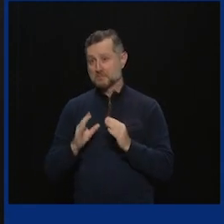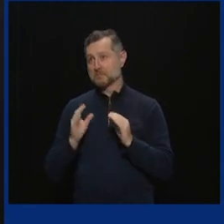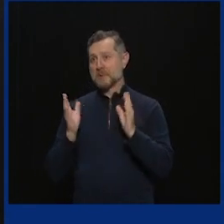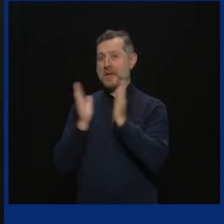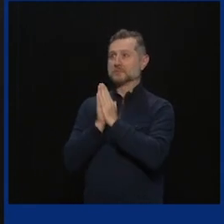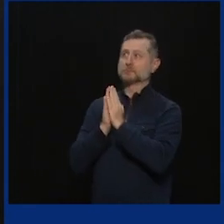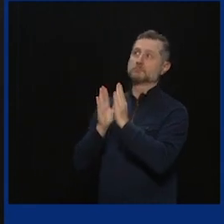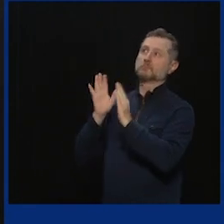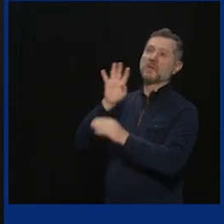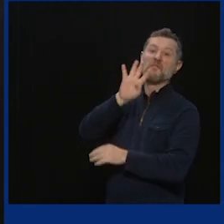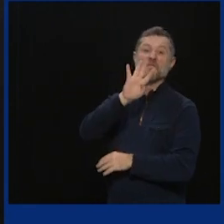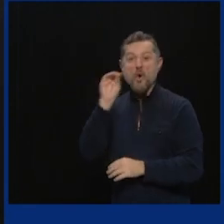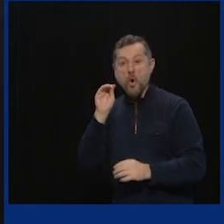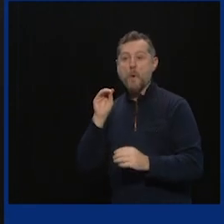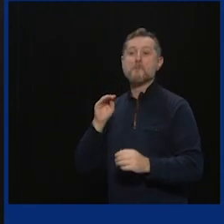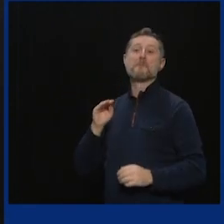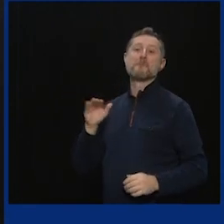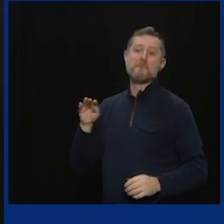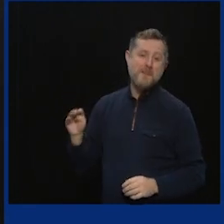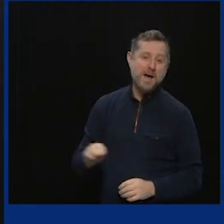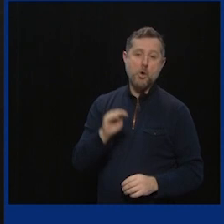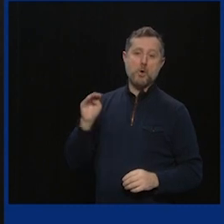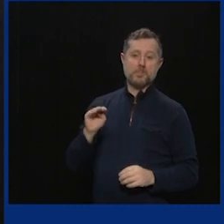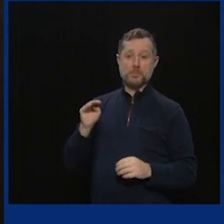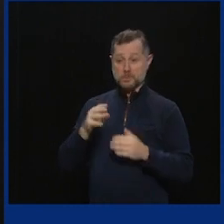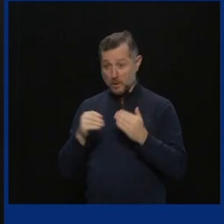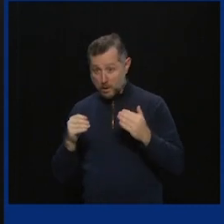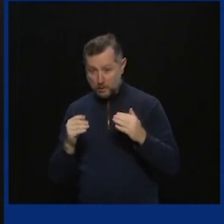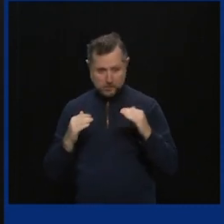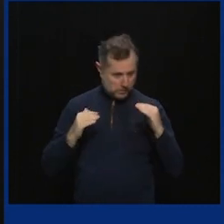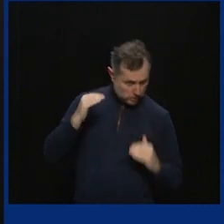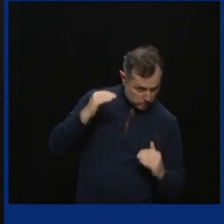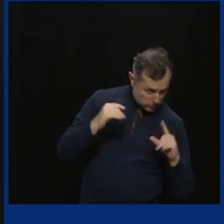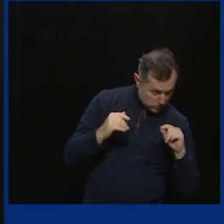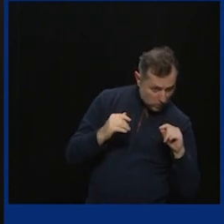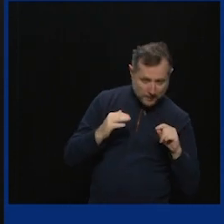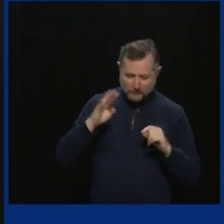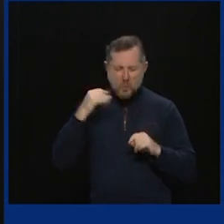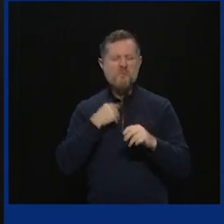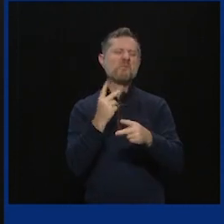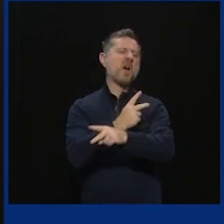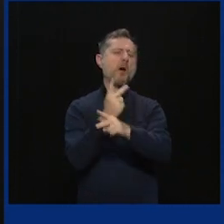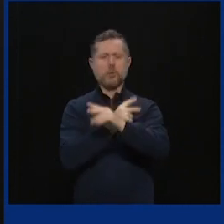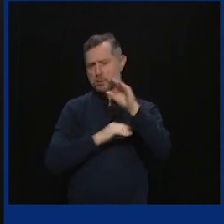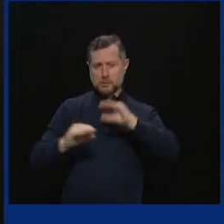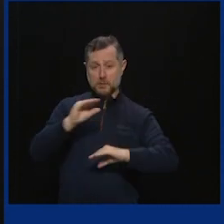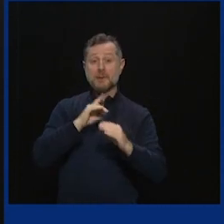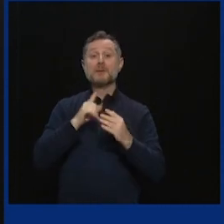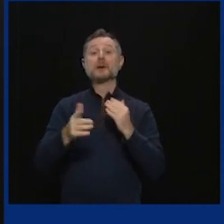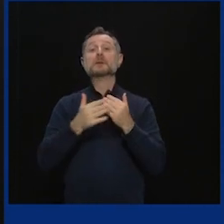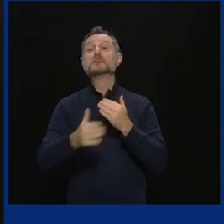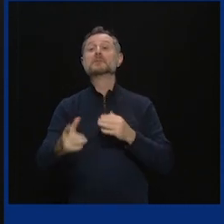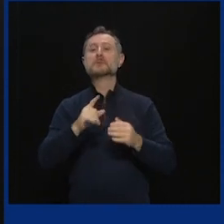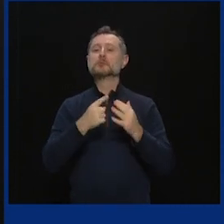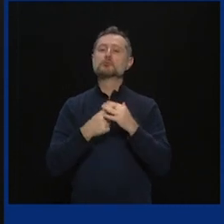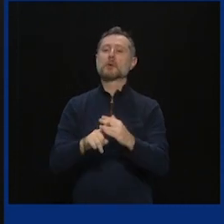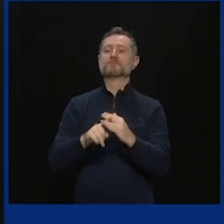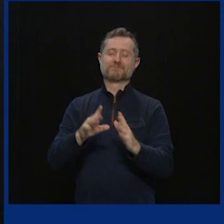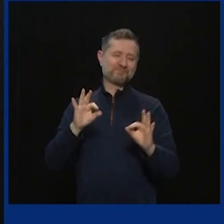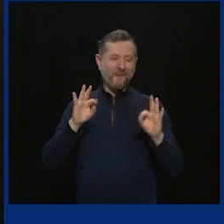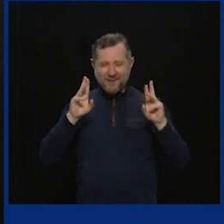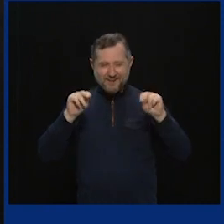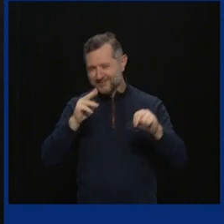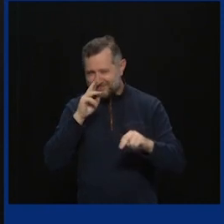seen this before. And then we start the fun, the groundbreakings, the ribbon